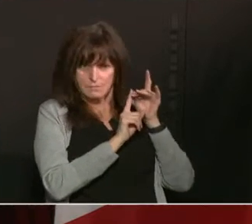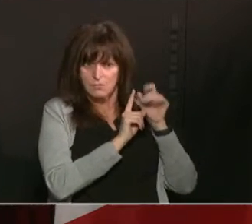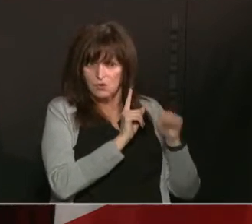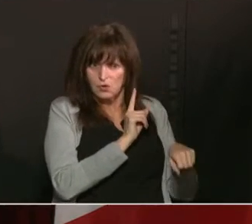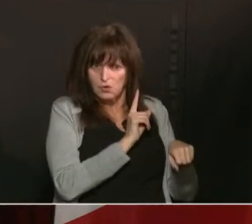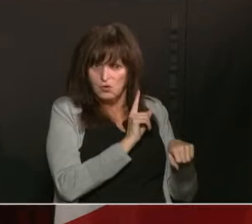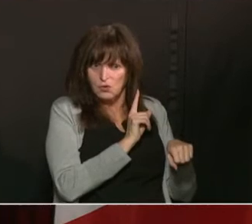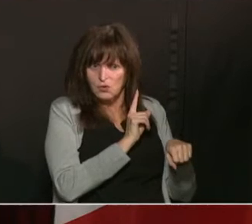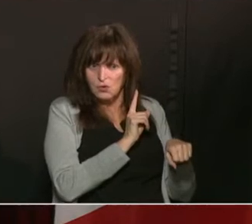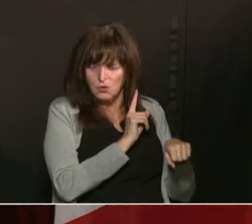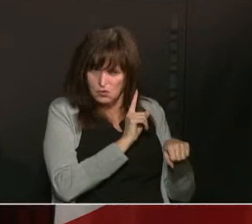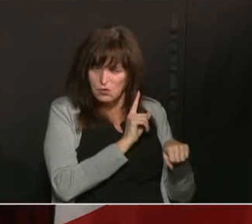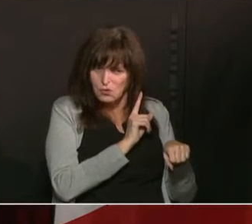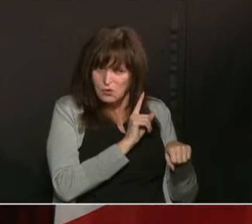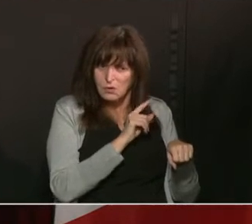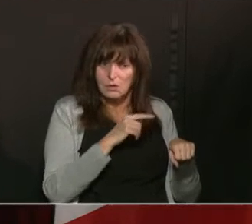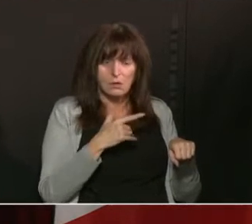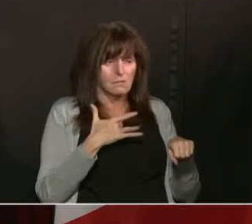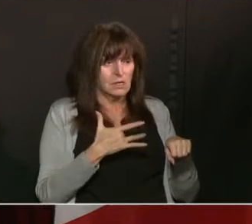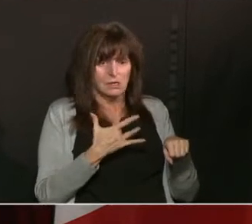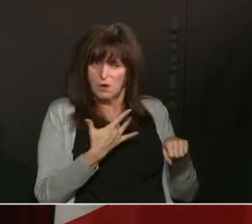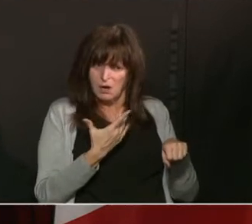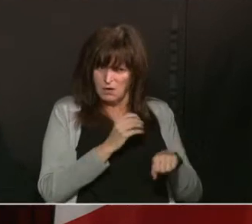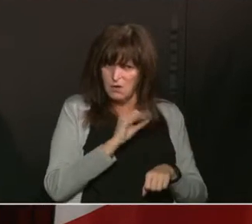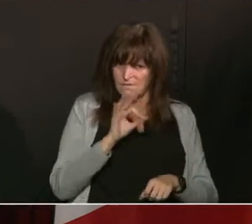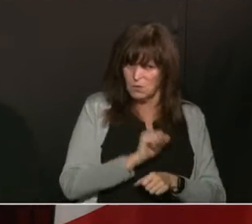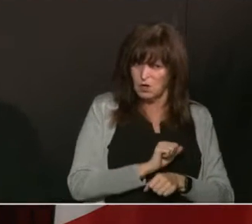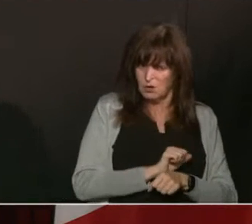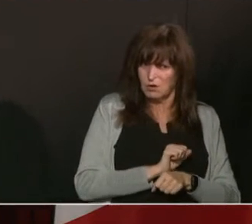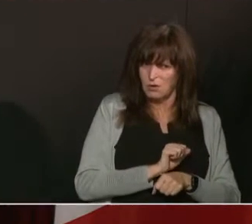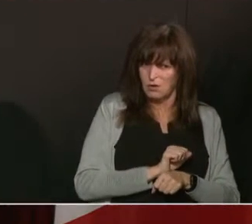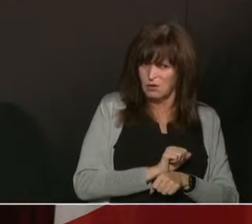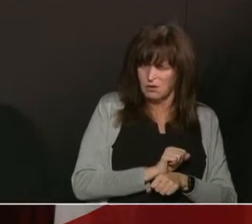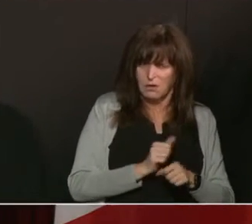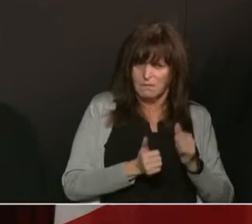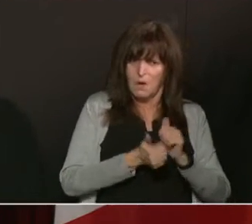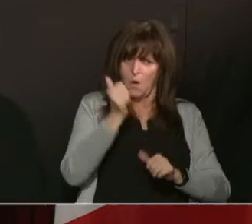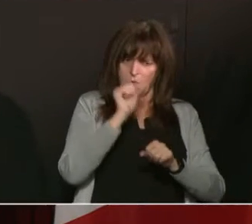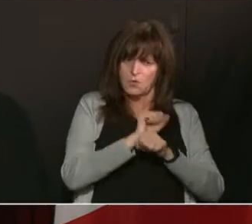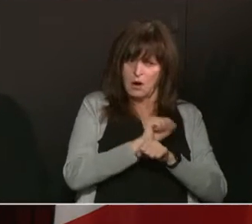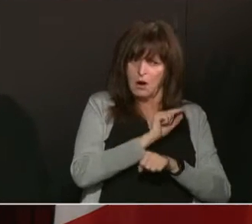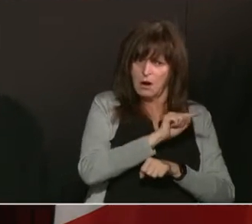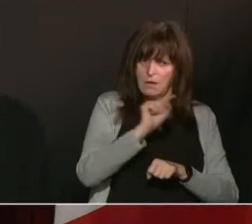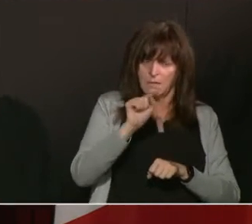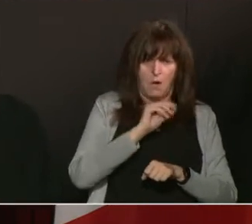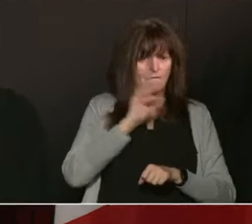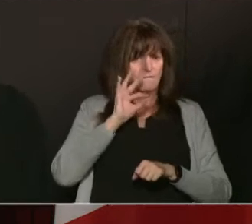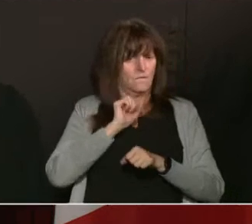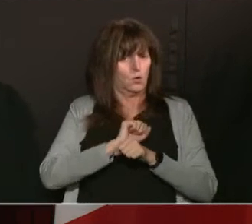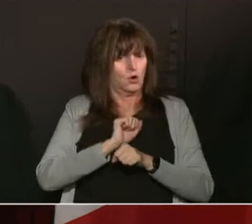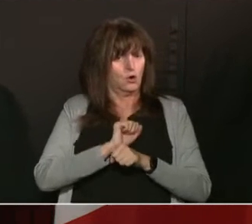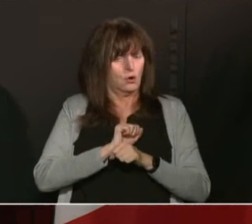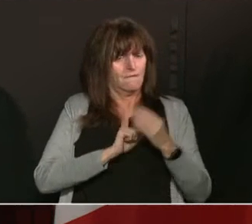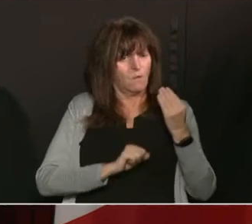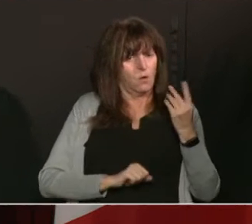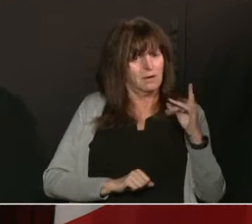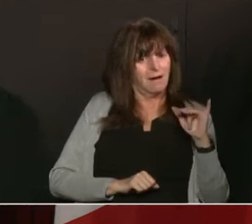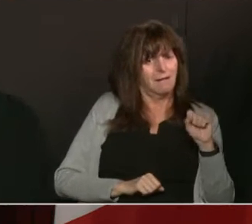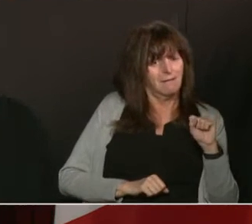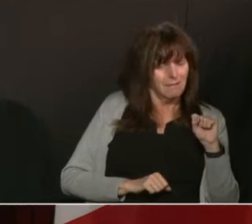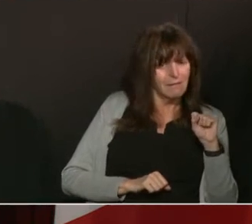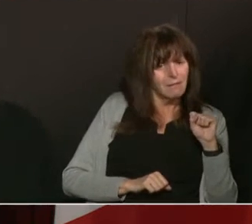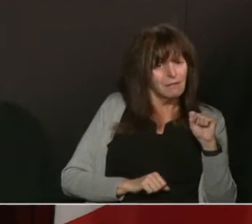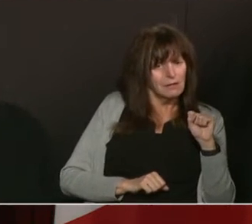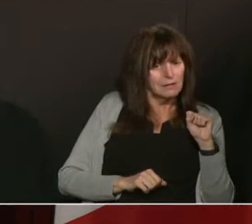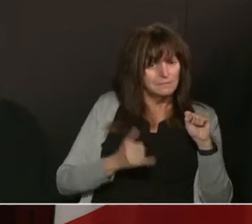off and monitor for their symptoms for 14 days. If they get symptoms in that time period, they would be told to go get a PCR test. So